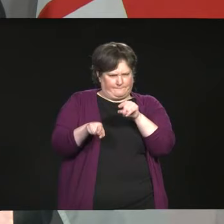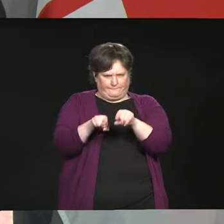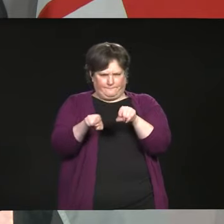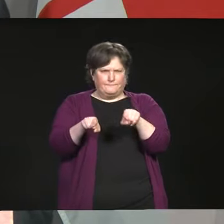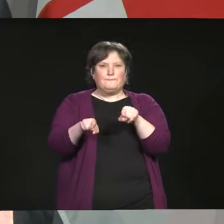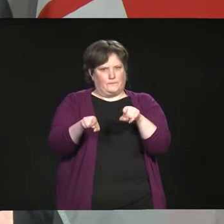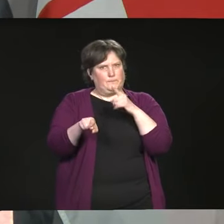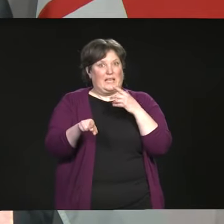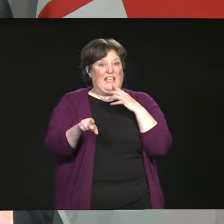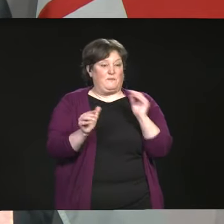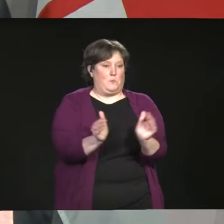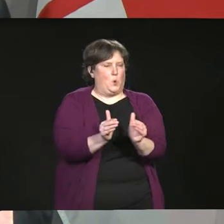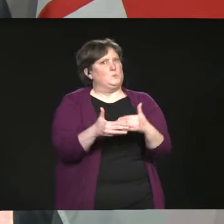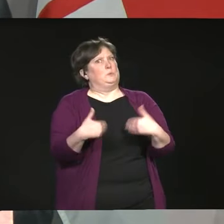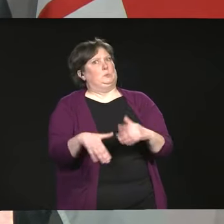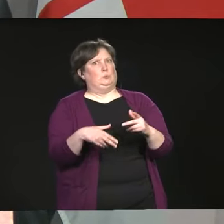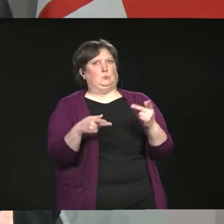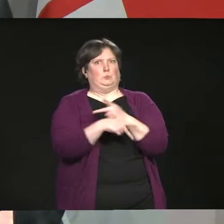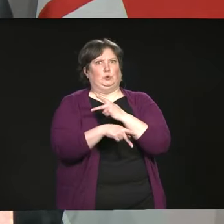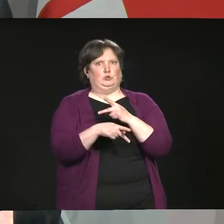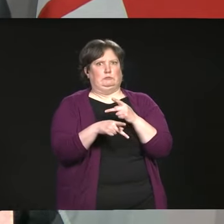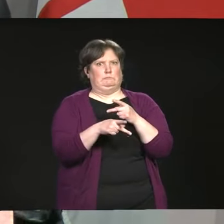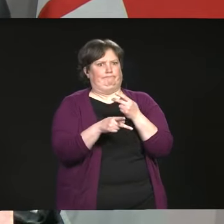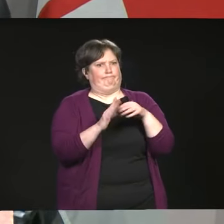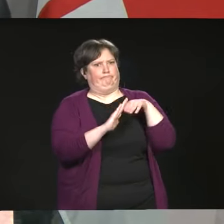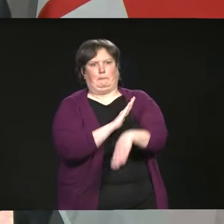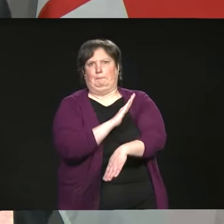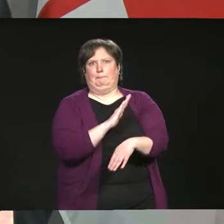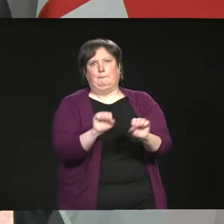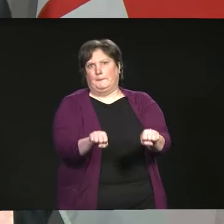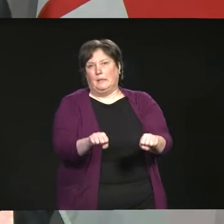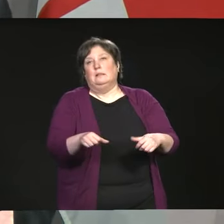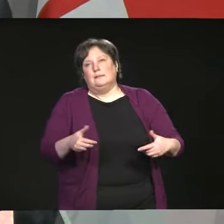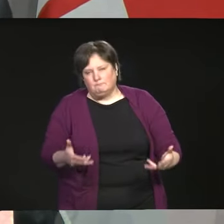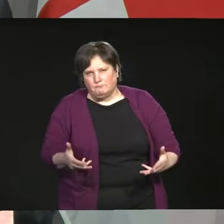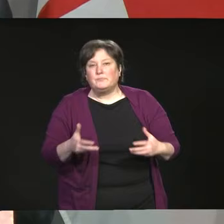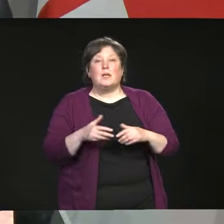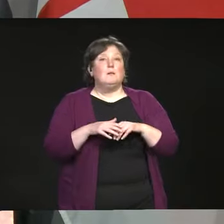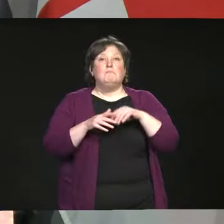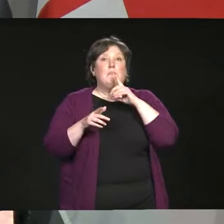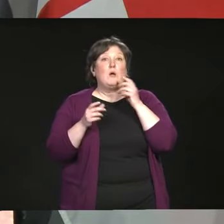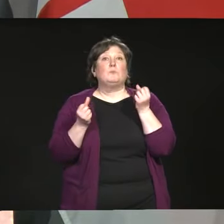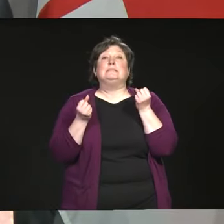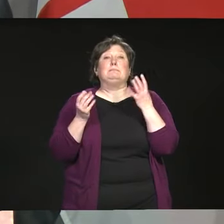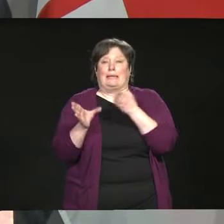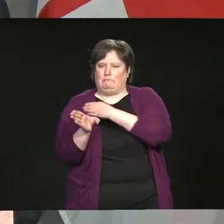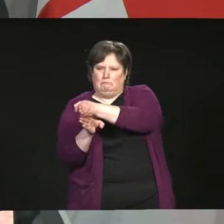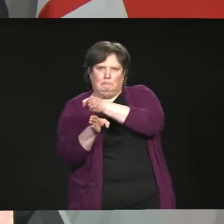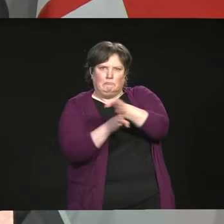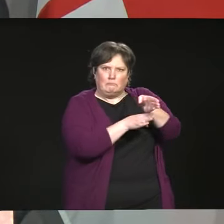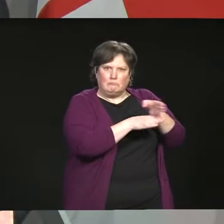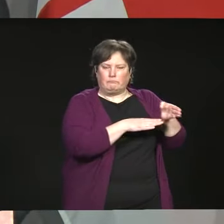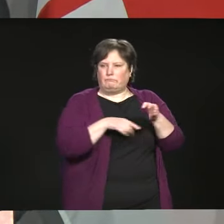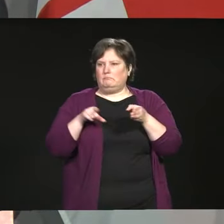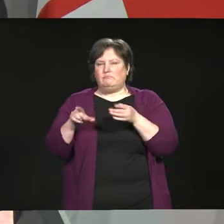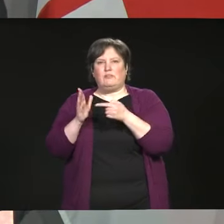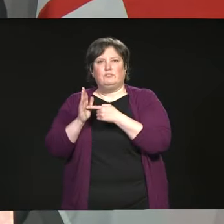make sure that people understand it's multiple sectors. We're looking at the airline sector. We're looking at